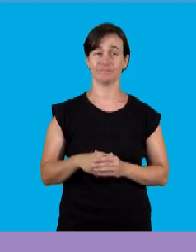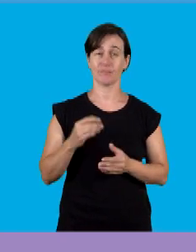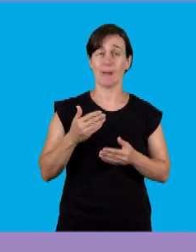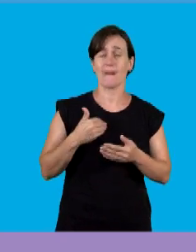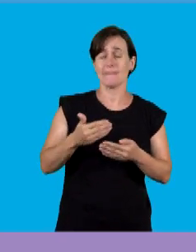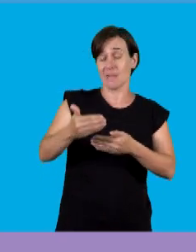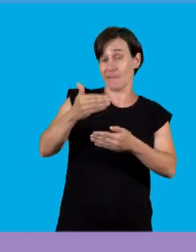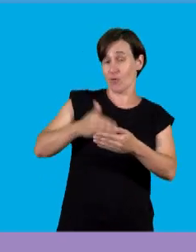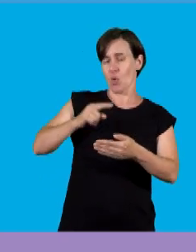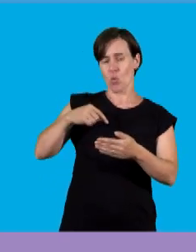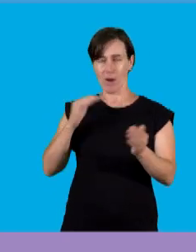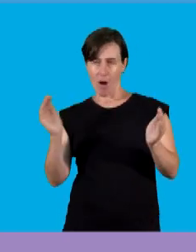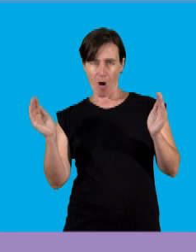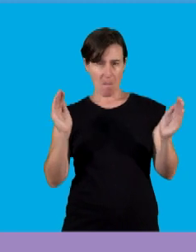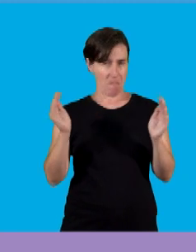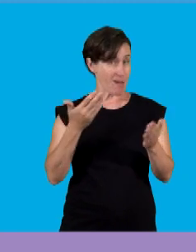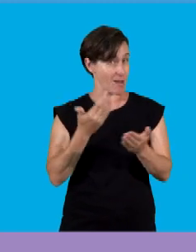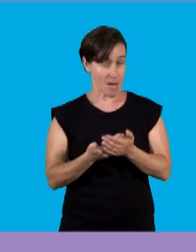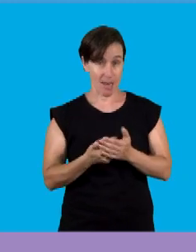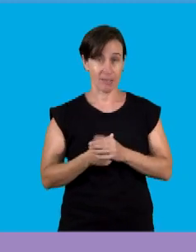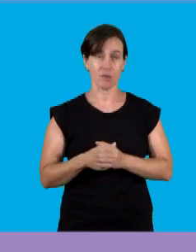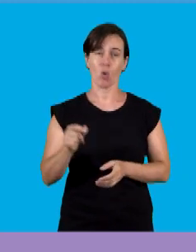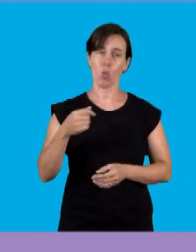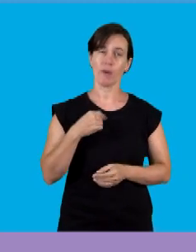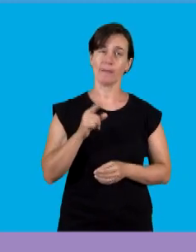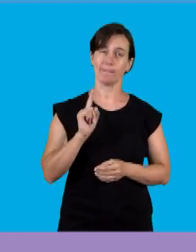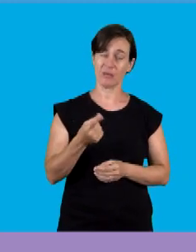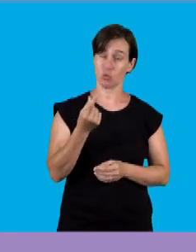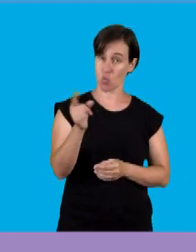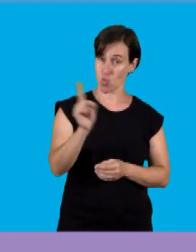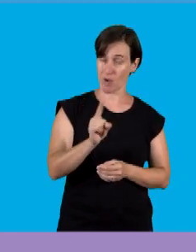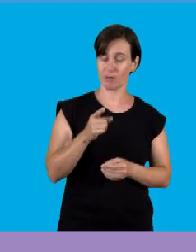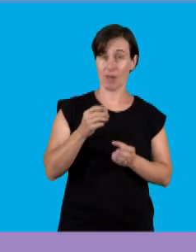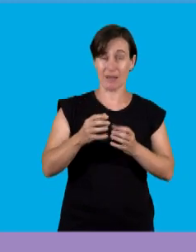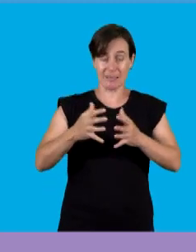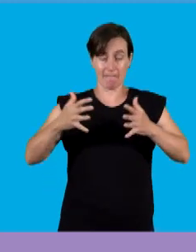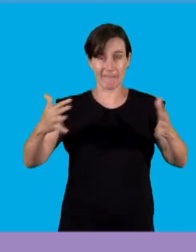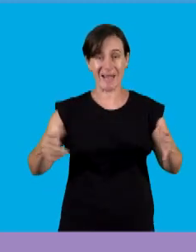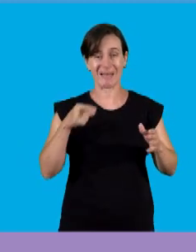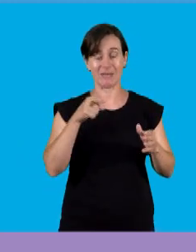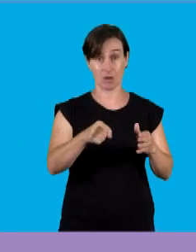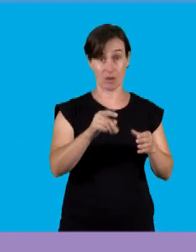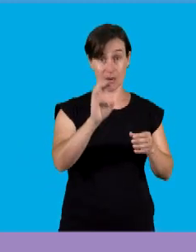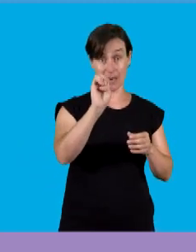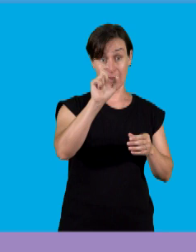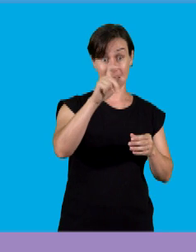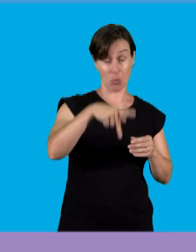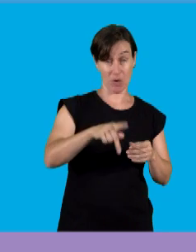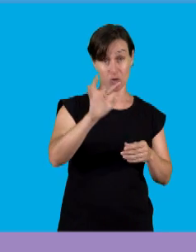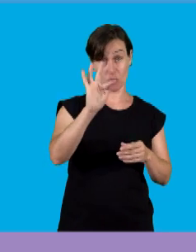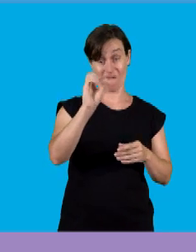before we can compare integers in exponential form, we first have to expand the exponential form,